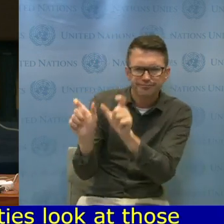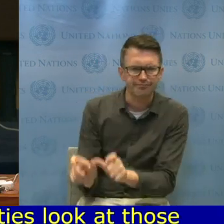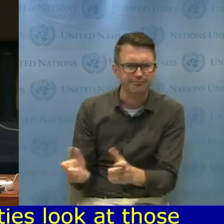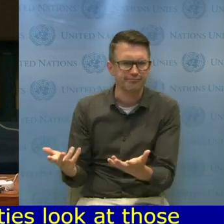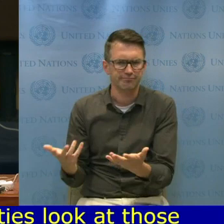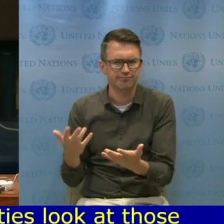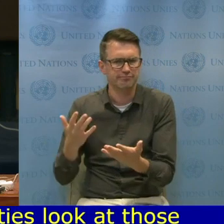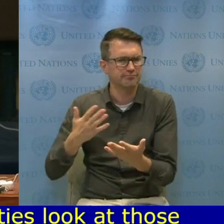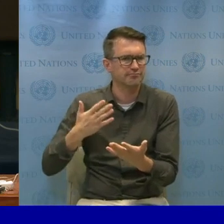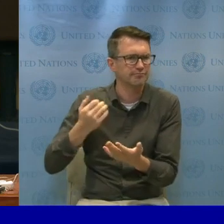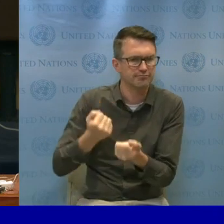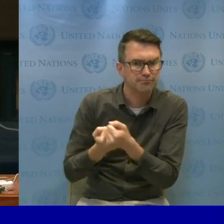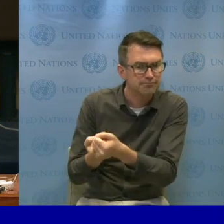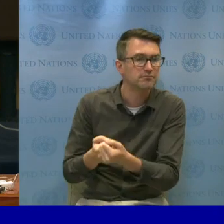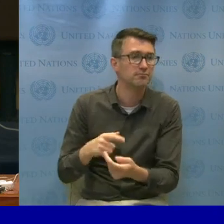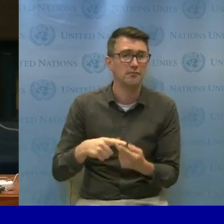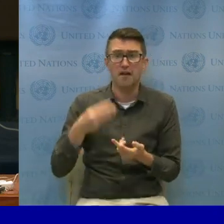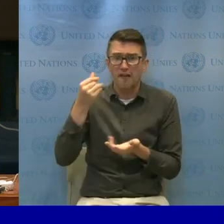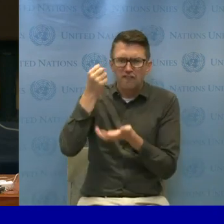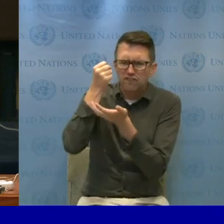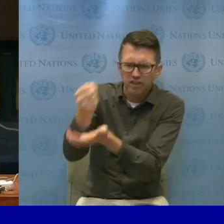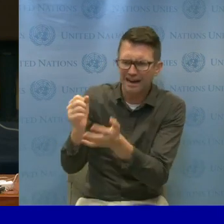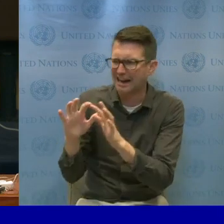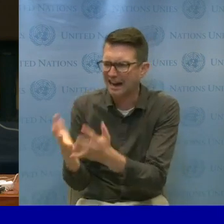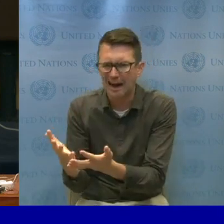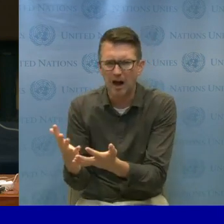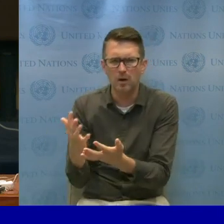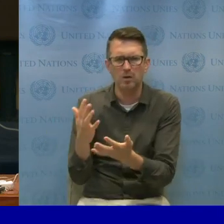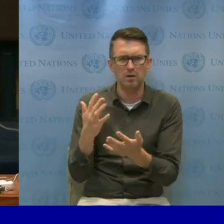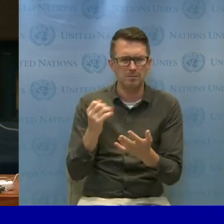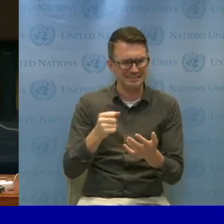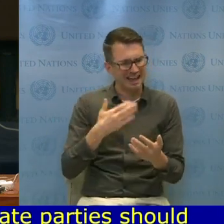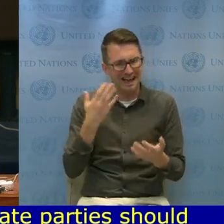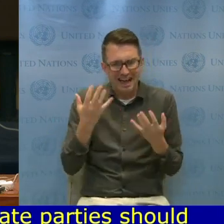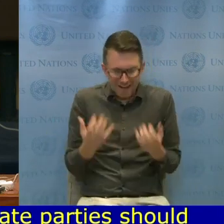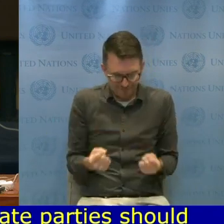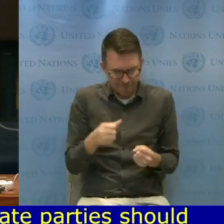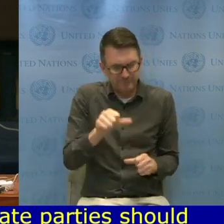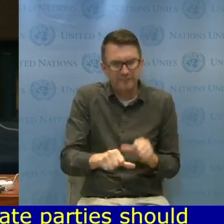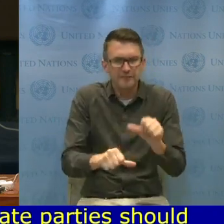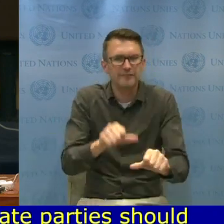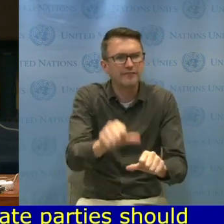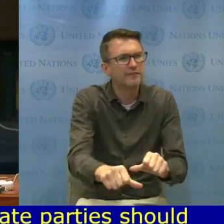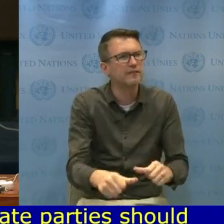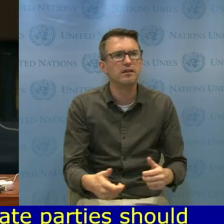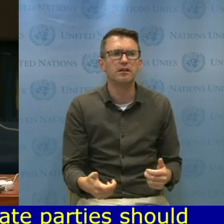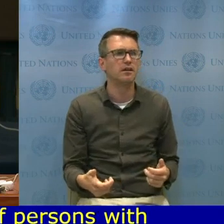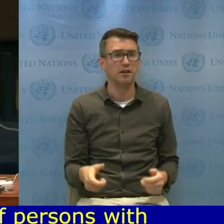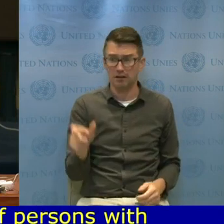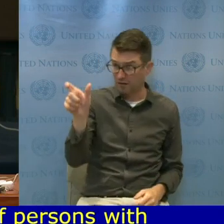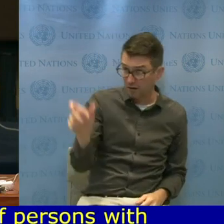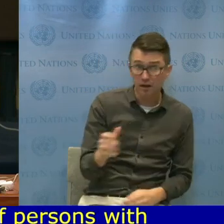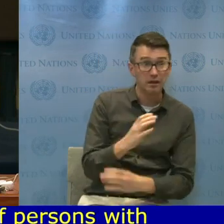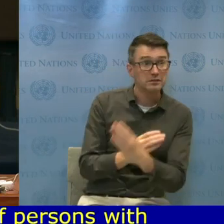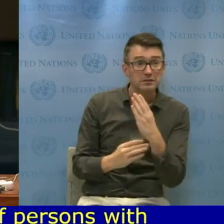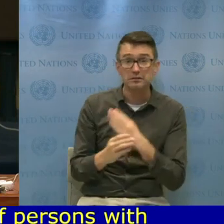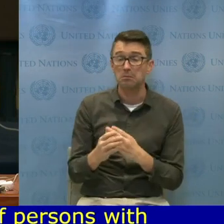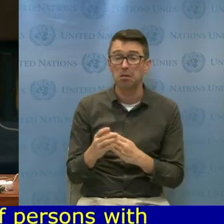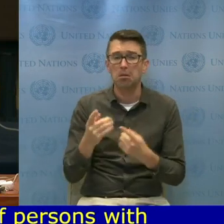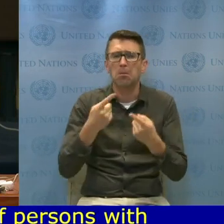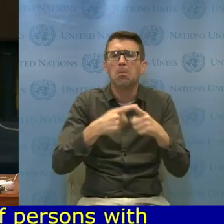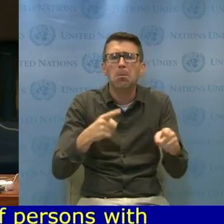with disability in general, that of persons with intellectual or psychosocial disabilities, persons with